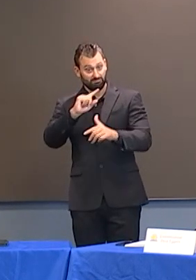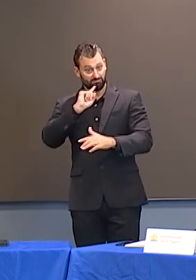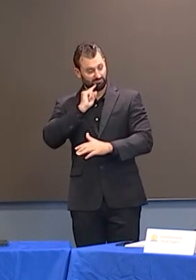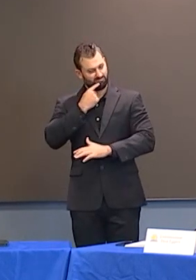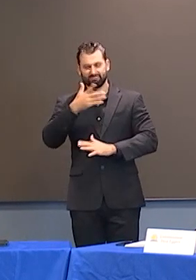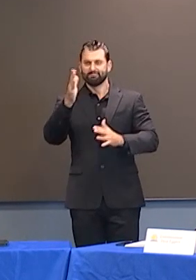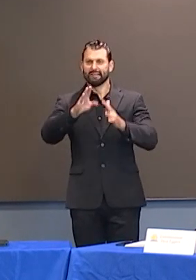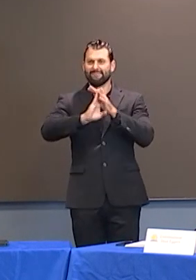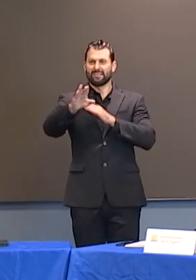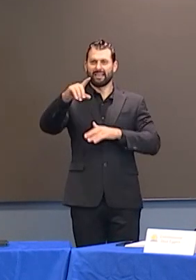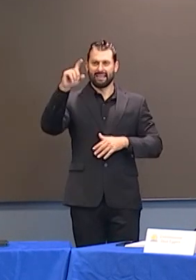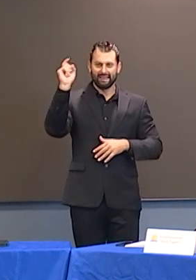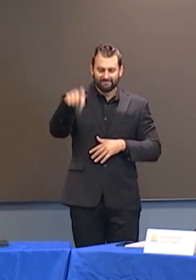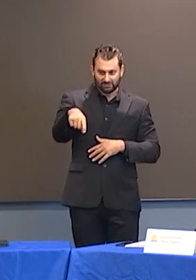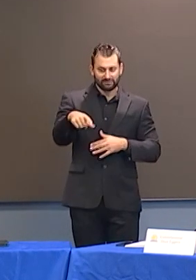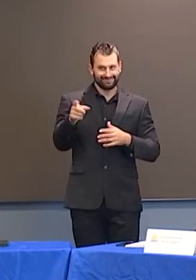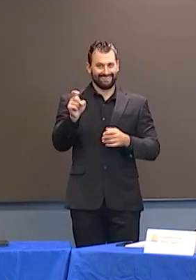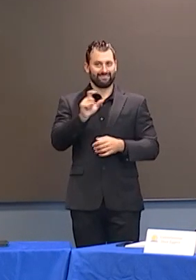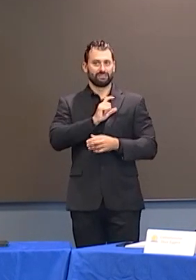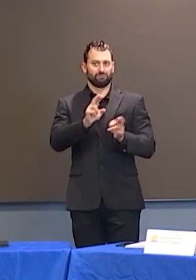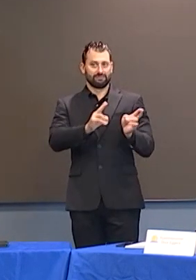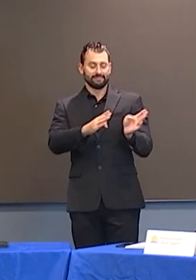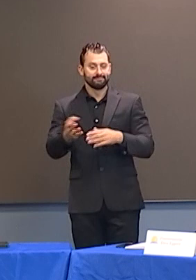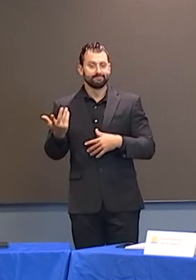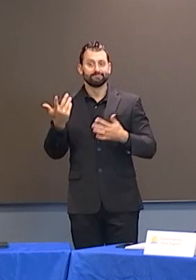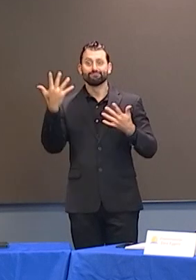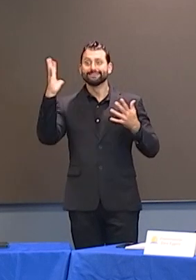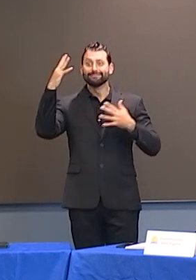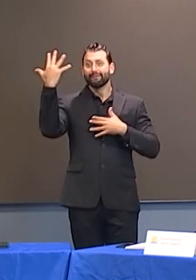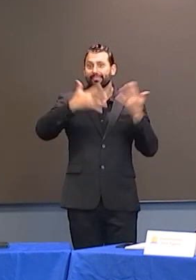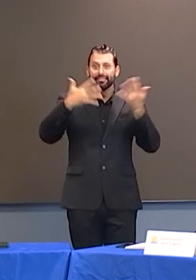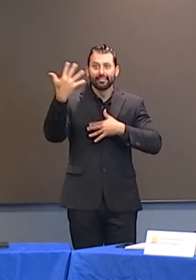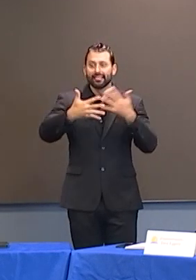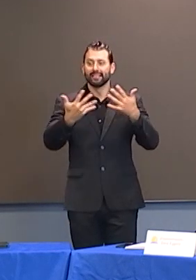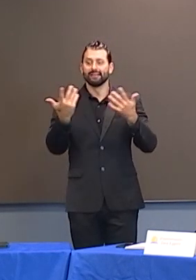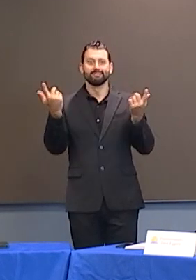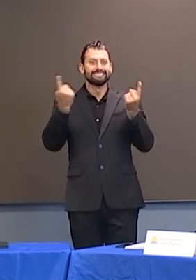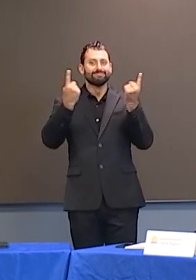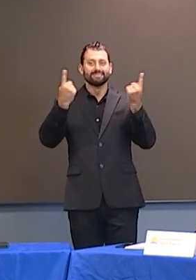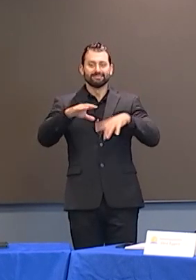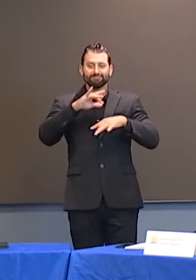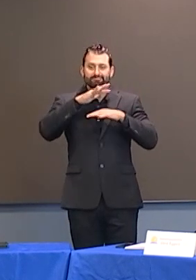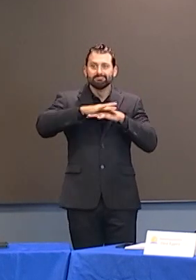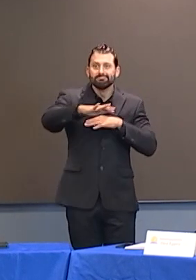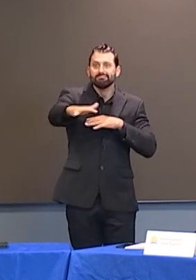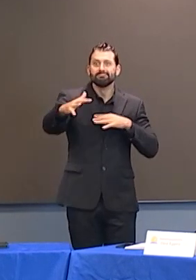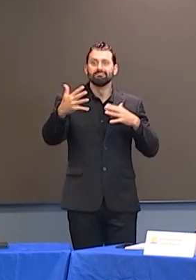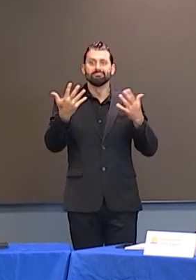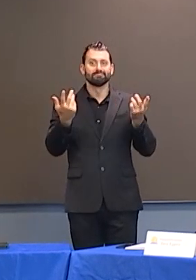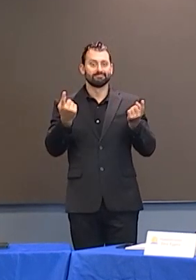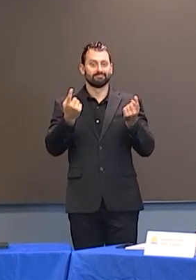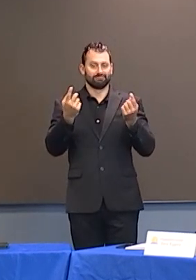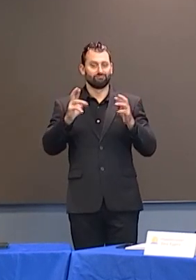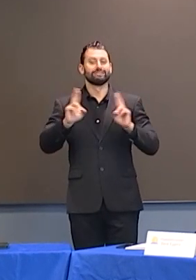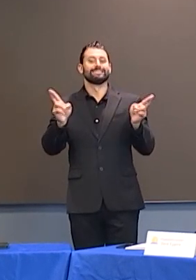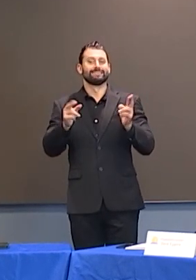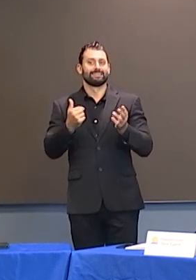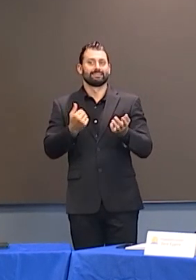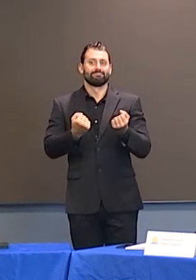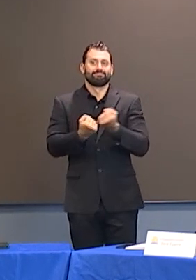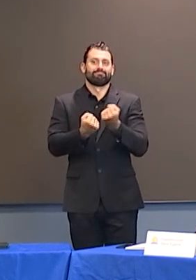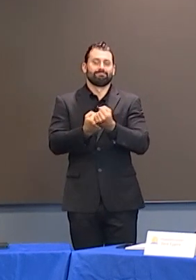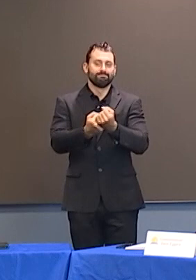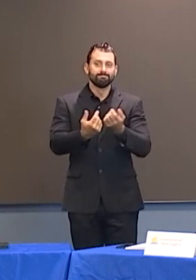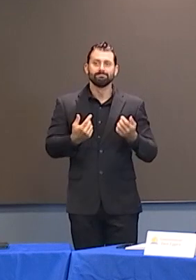roads and other areas to where if emergency situations arise, we can take the necessary